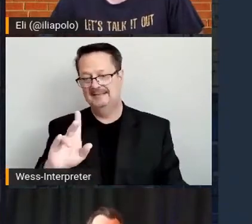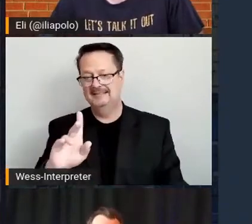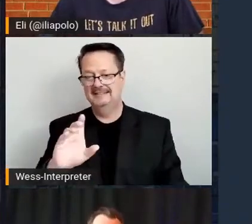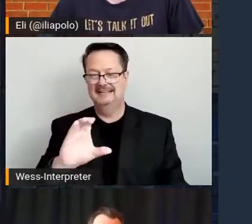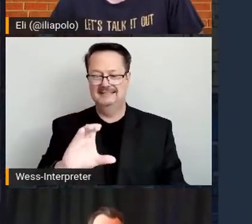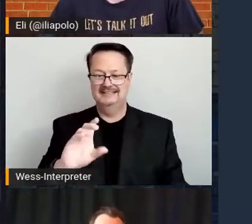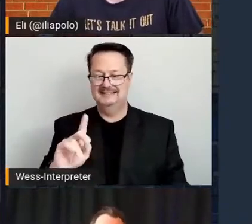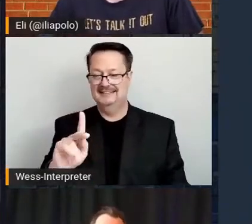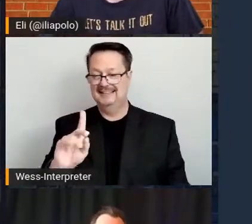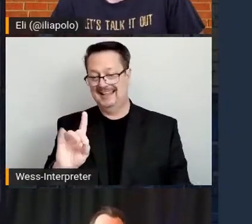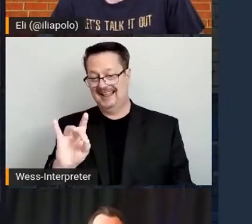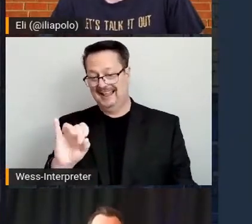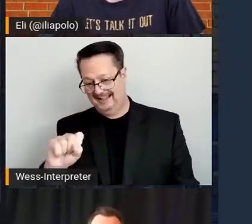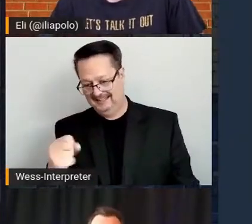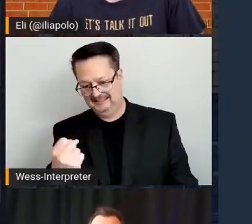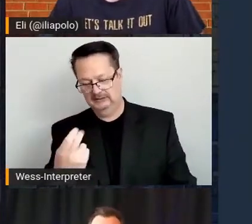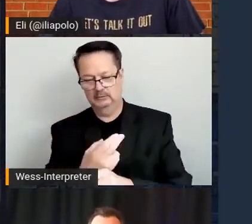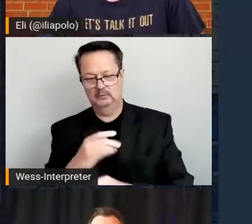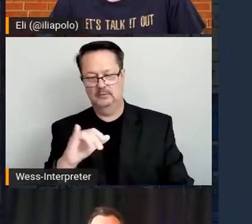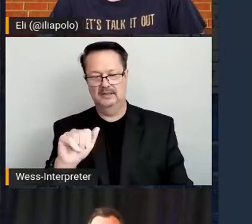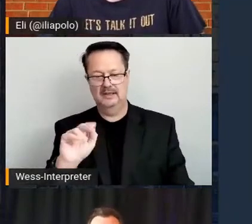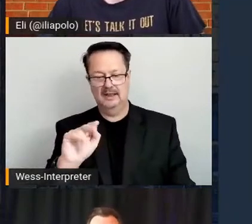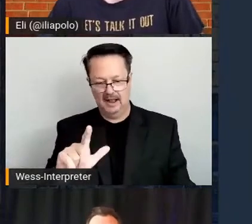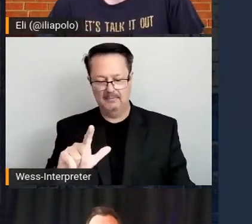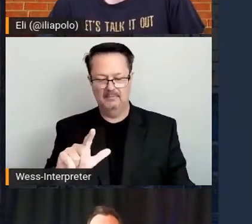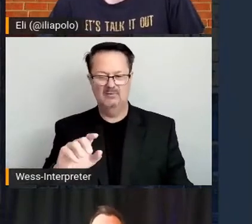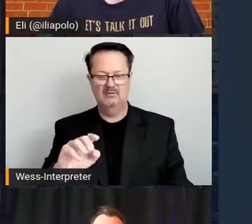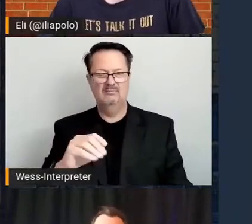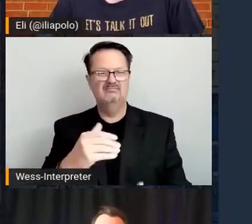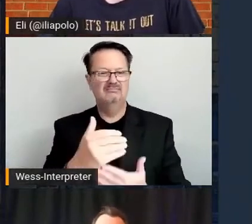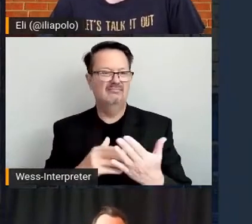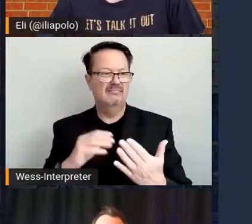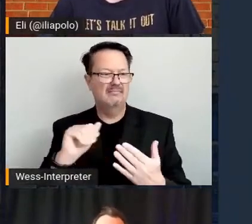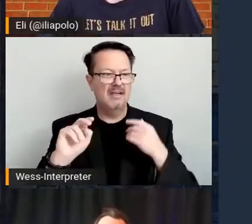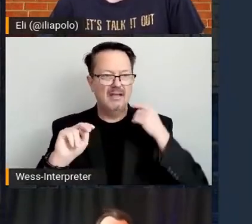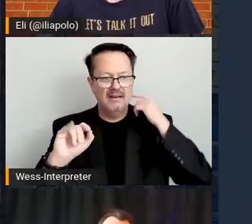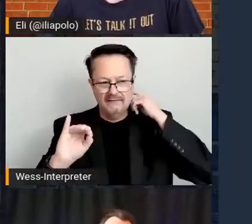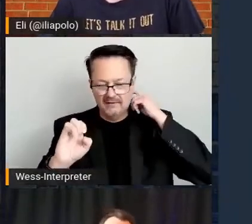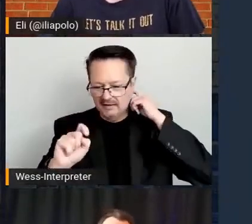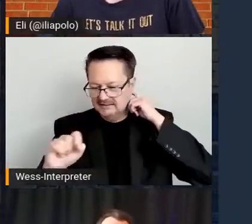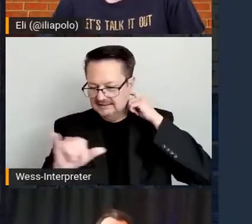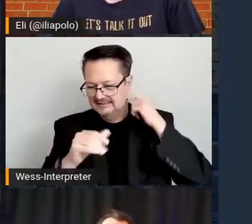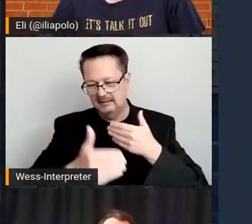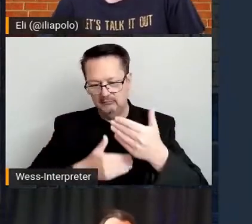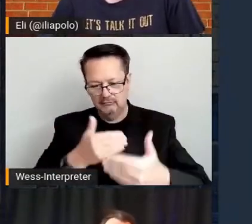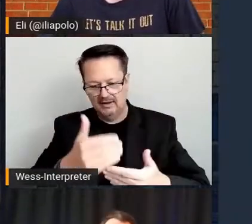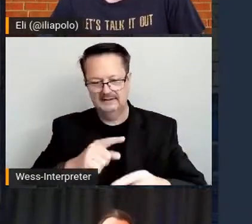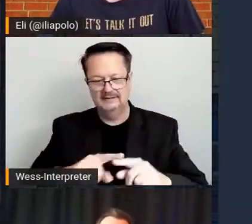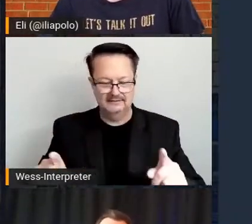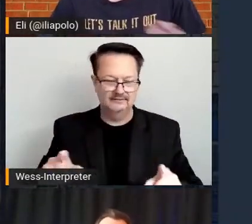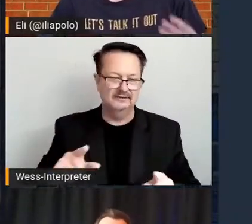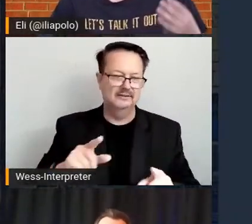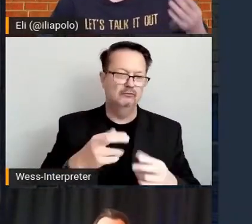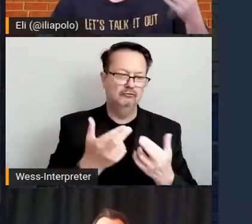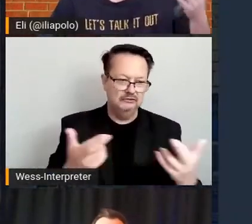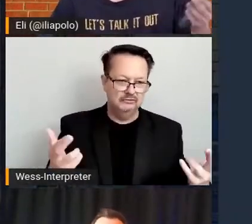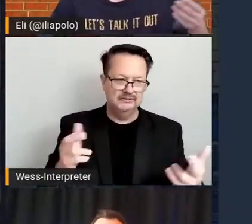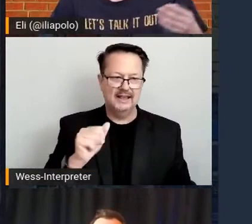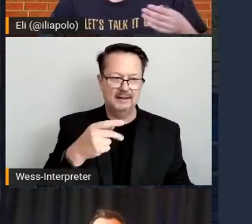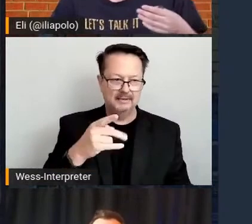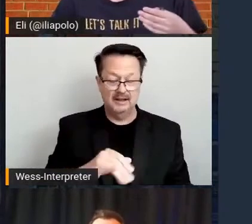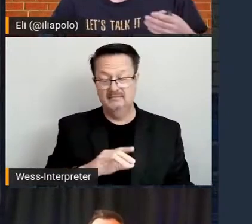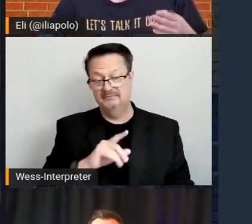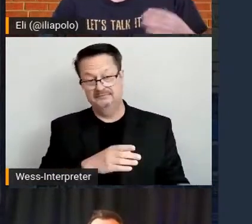that with manifest, YAML manifest. So you're doing the same process, different sort of resources and APIs you're dealing with. Exactly. And